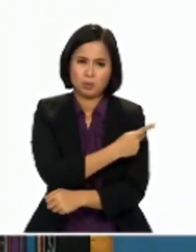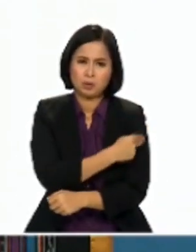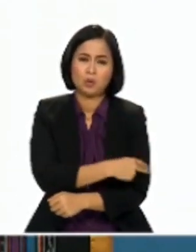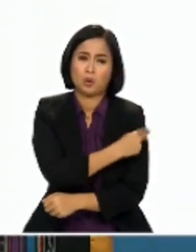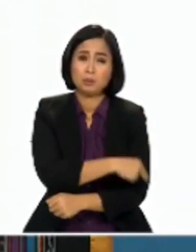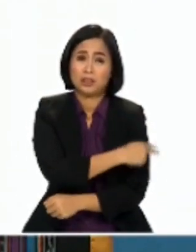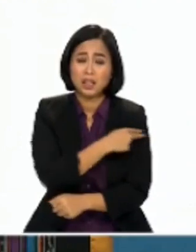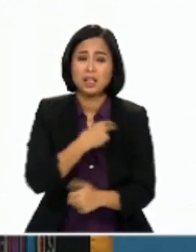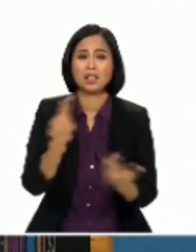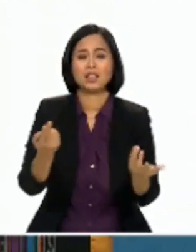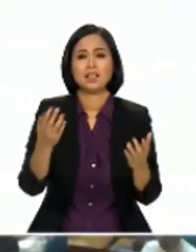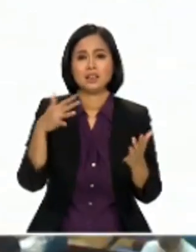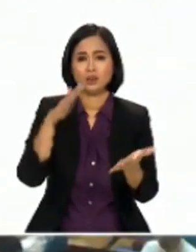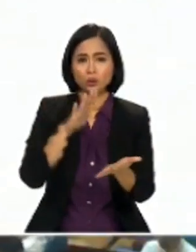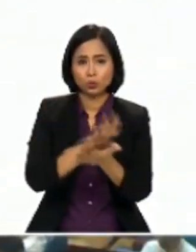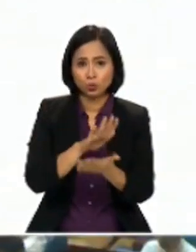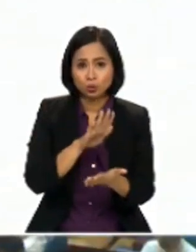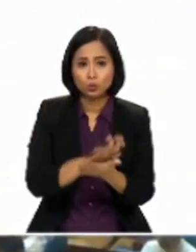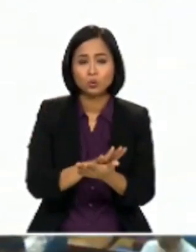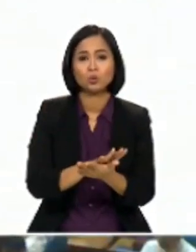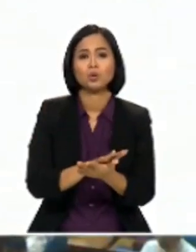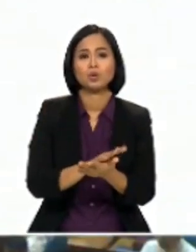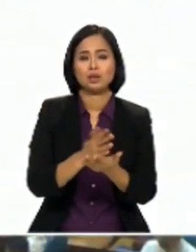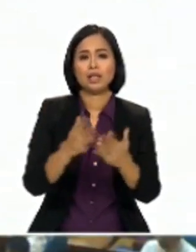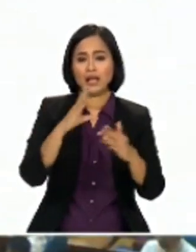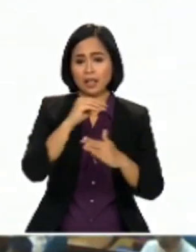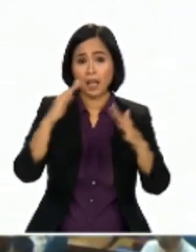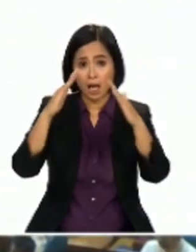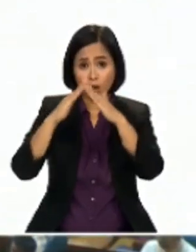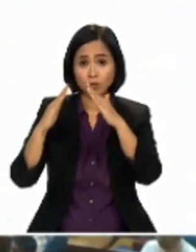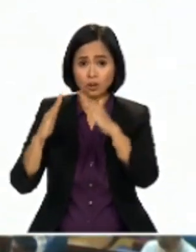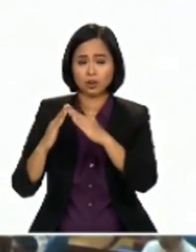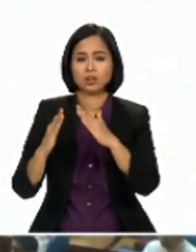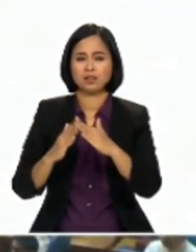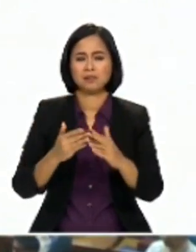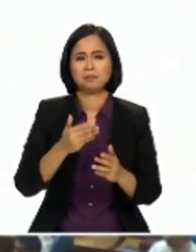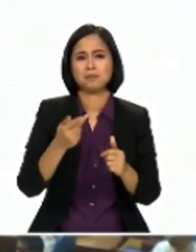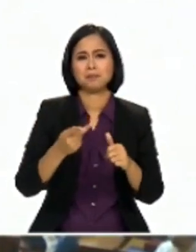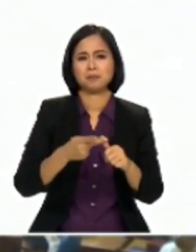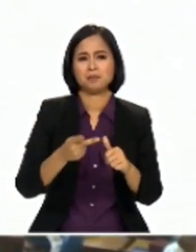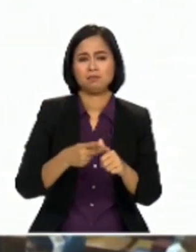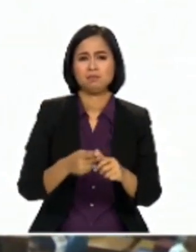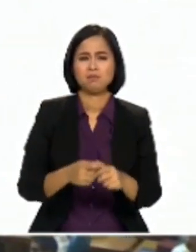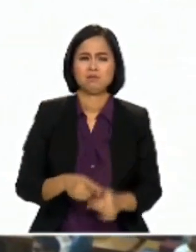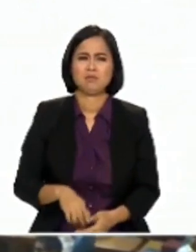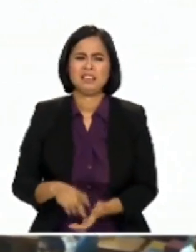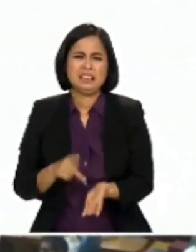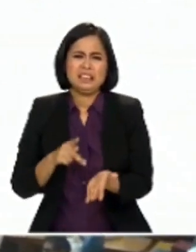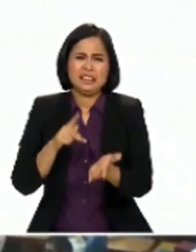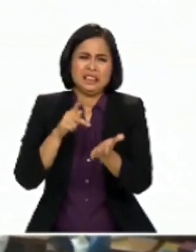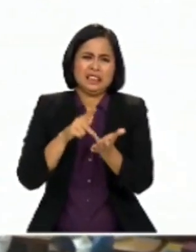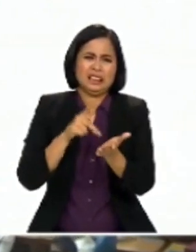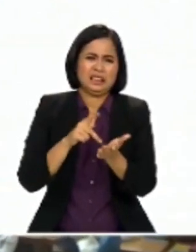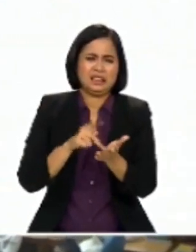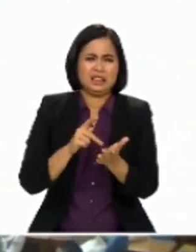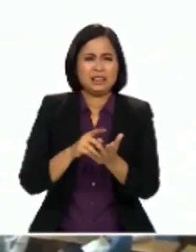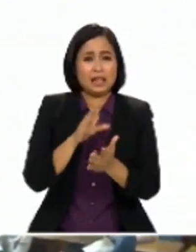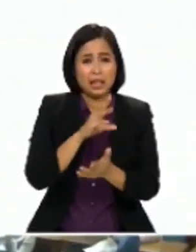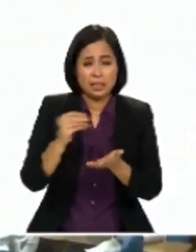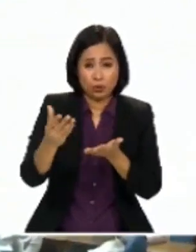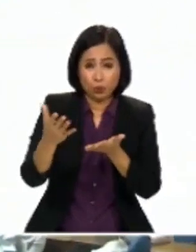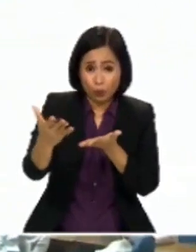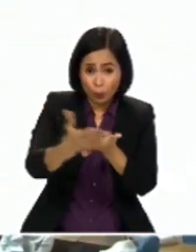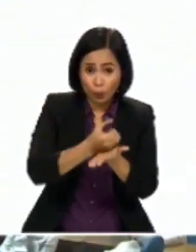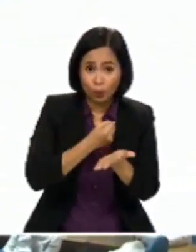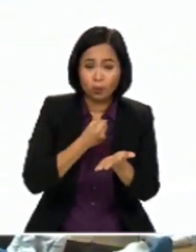things, saka itong relocation. Kaawa talaga. Kung makulikta lang natin, hindi makurap ang pera. Marami tayong